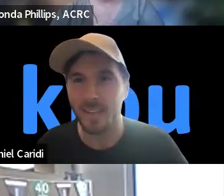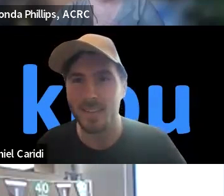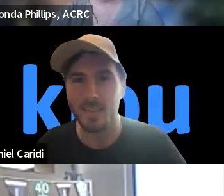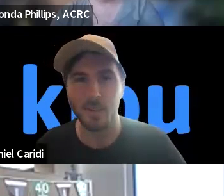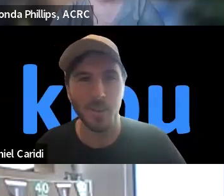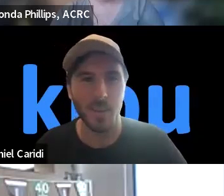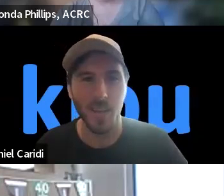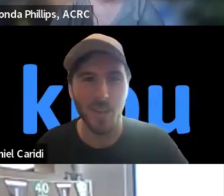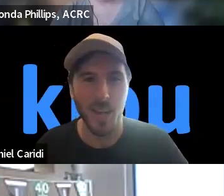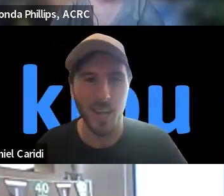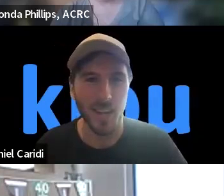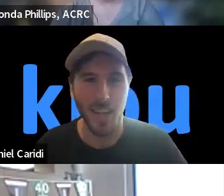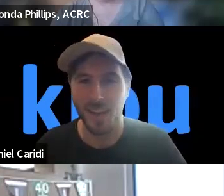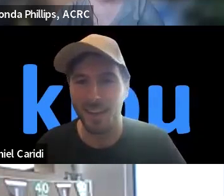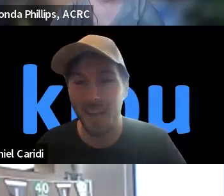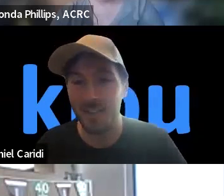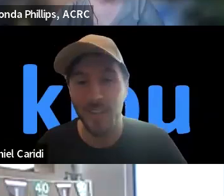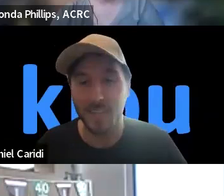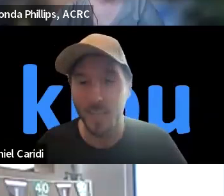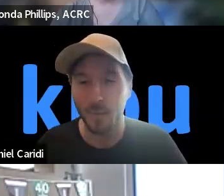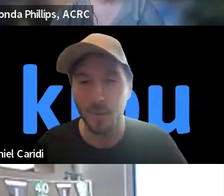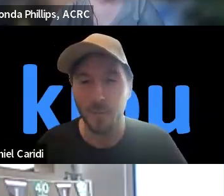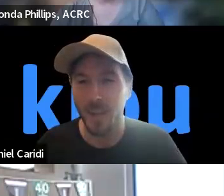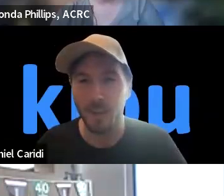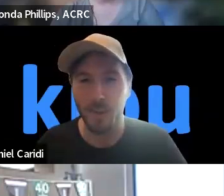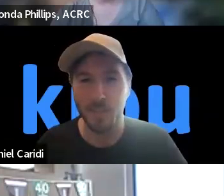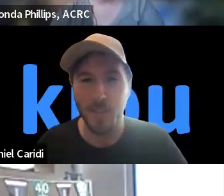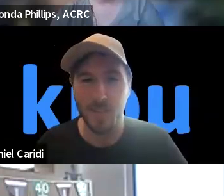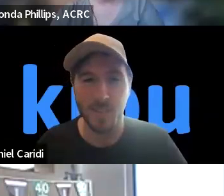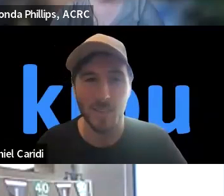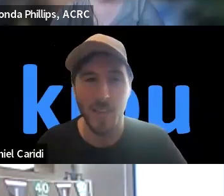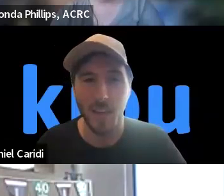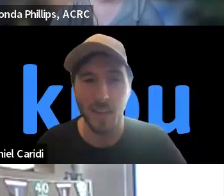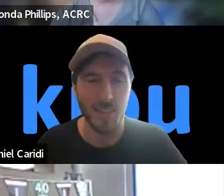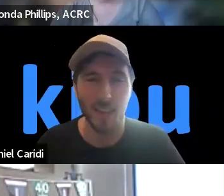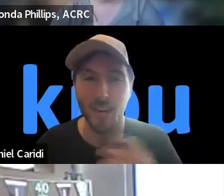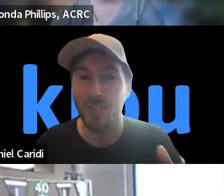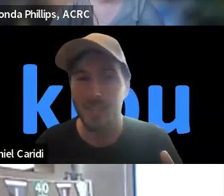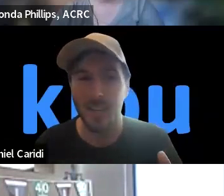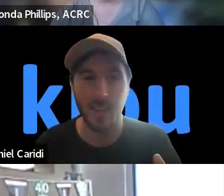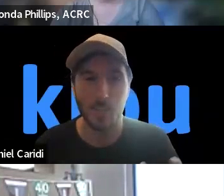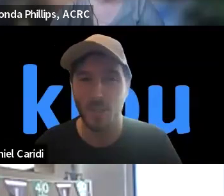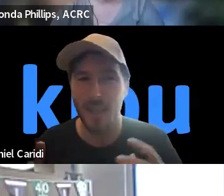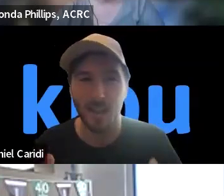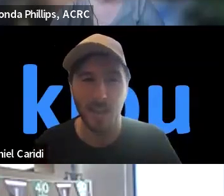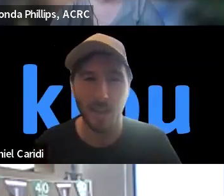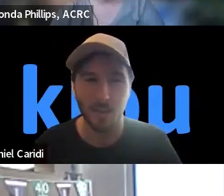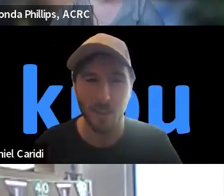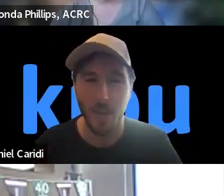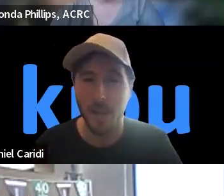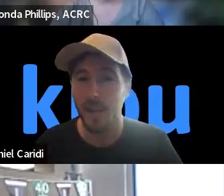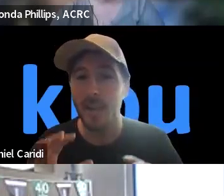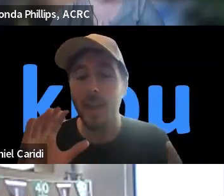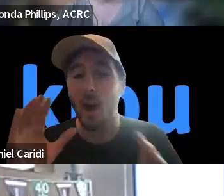back to John. And yeah, like you said before, if anyone wants to message into the chat and say you're interested in this, we're just